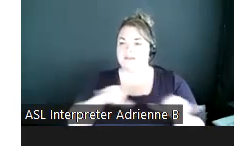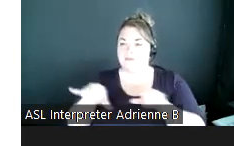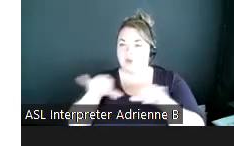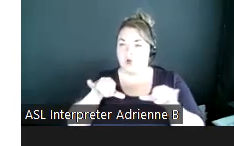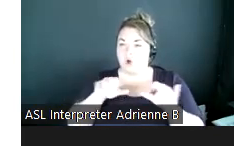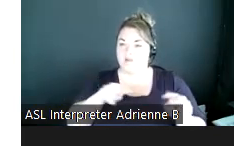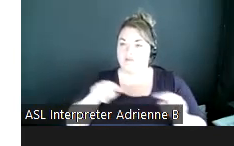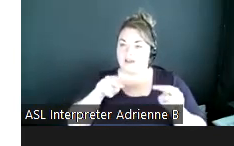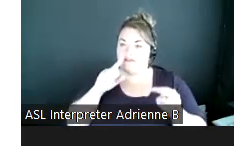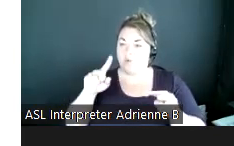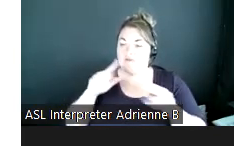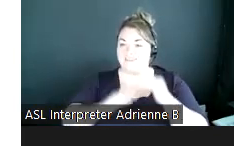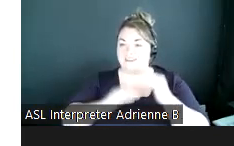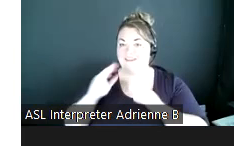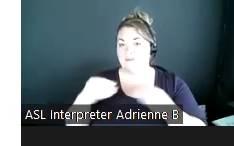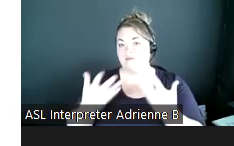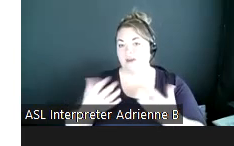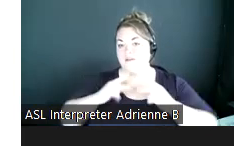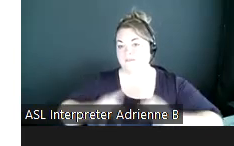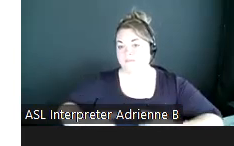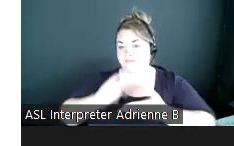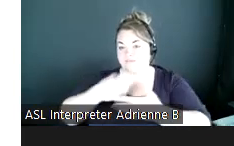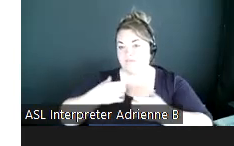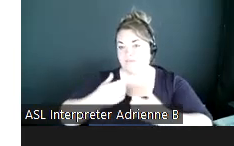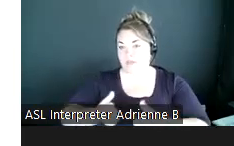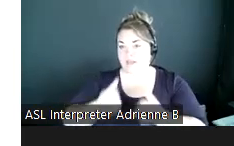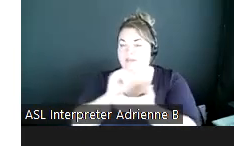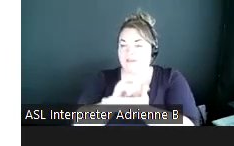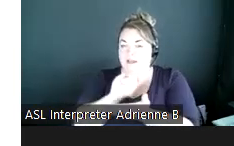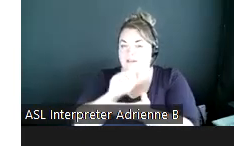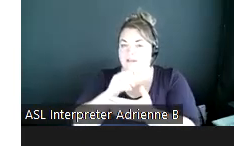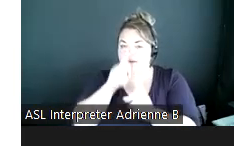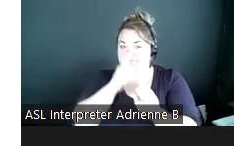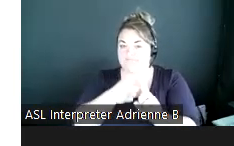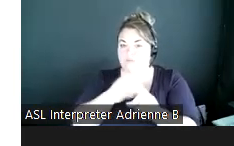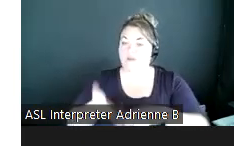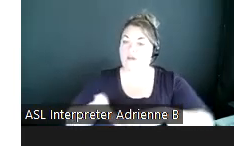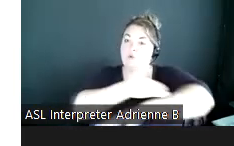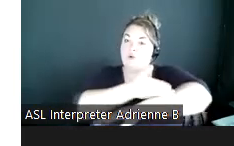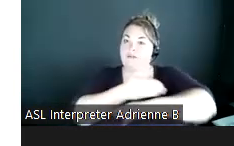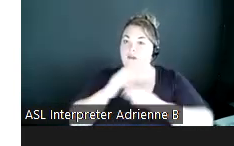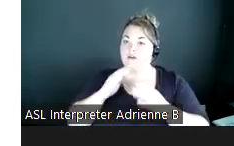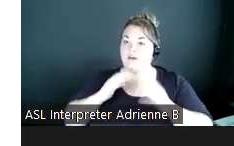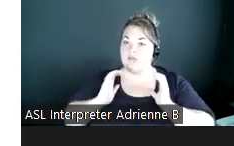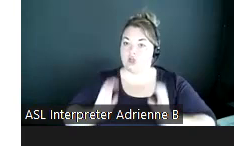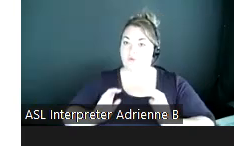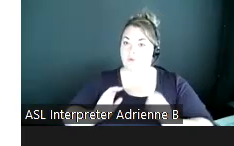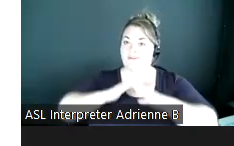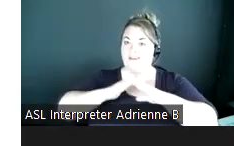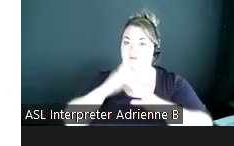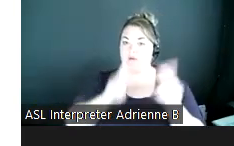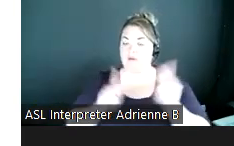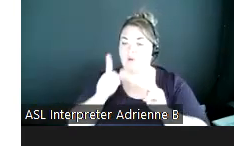facilities that provide physical health. So that was the intent, to increase consumer protection for those receiving behavioral